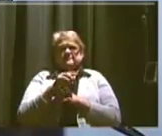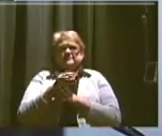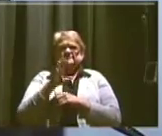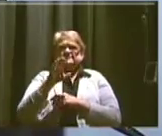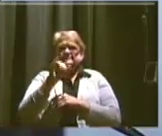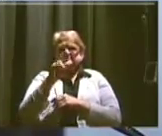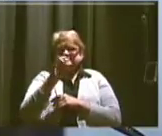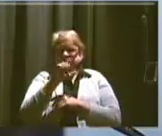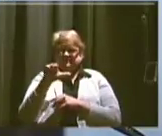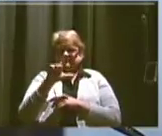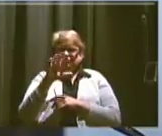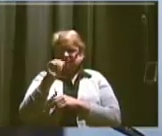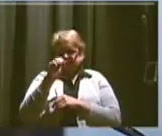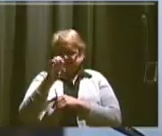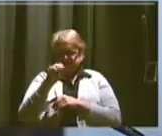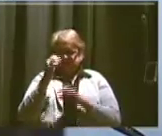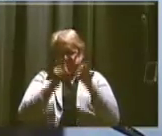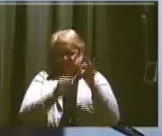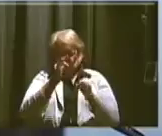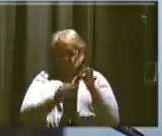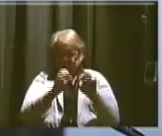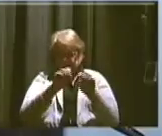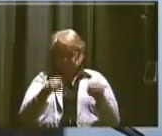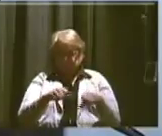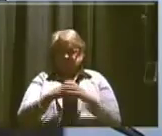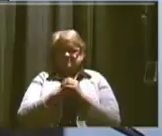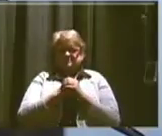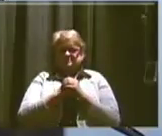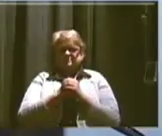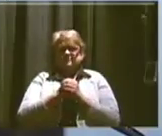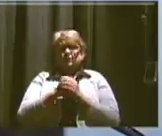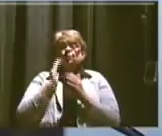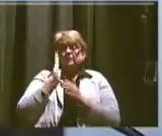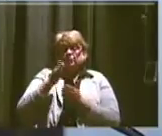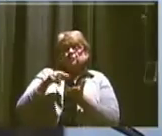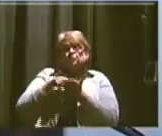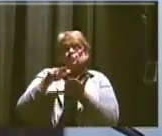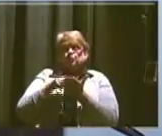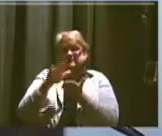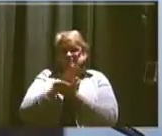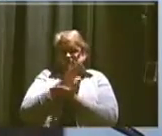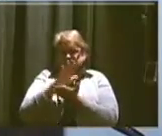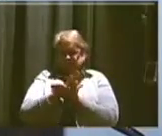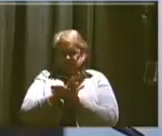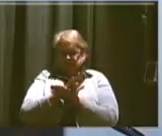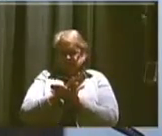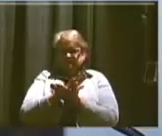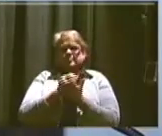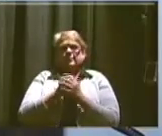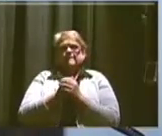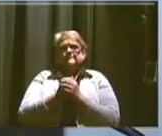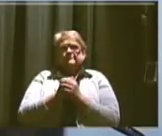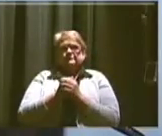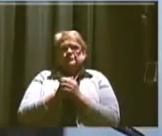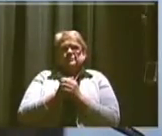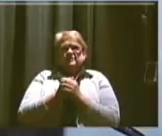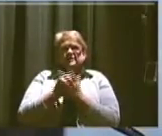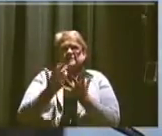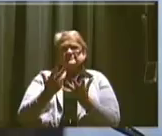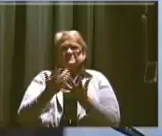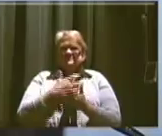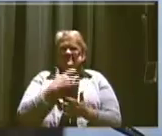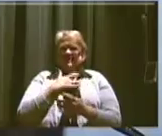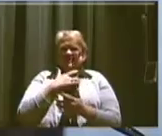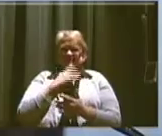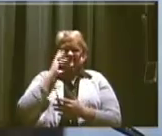civil cases. We will do a research paper in about 2 weeks or so. And I feel like that